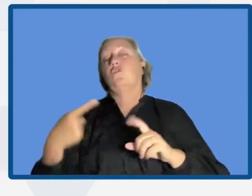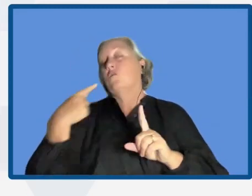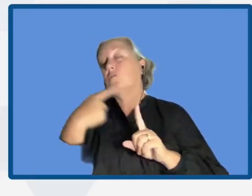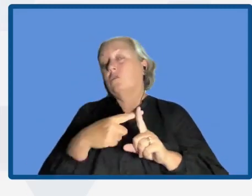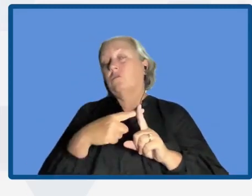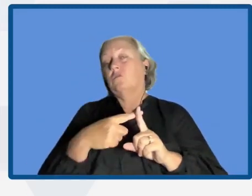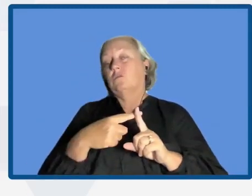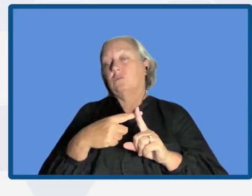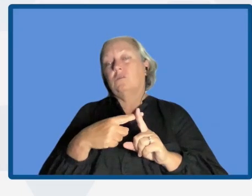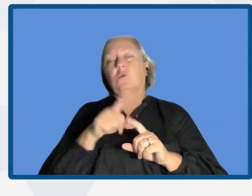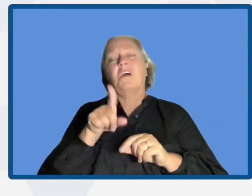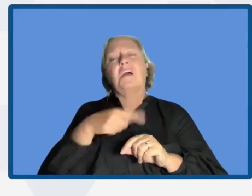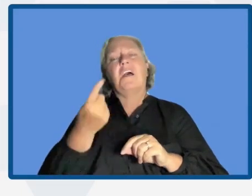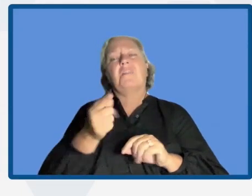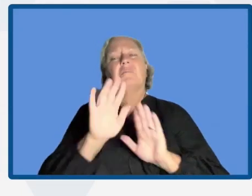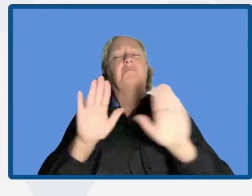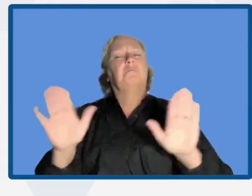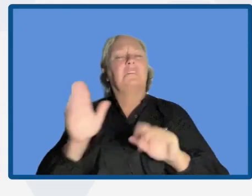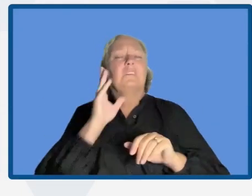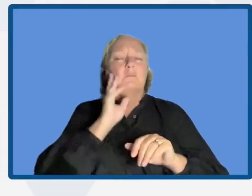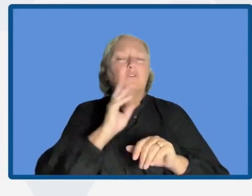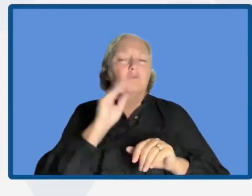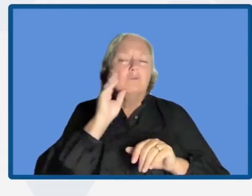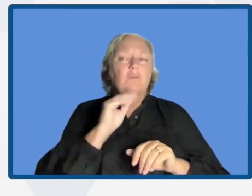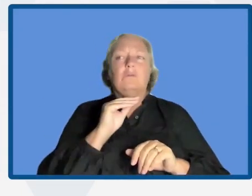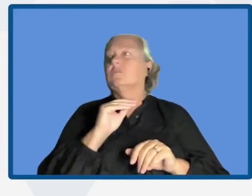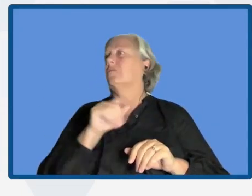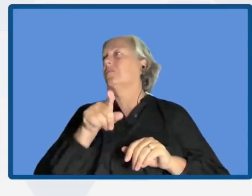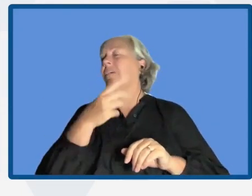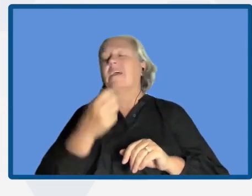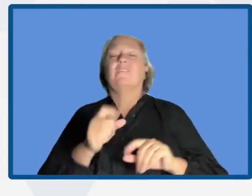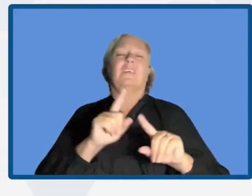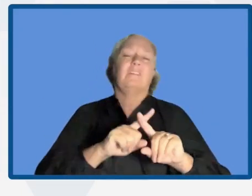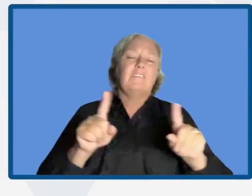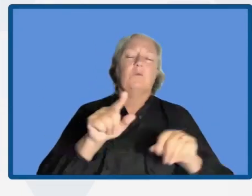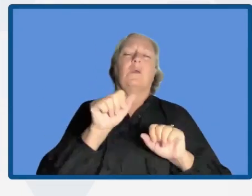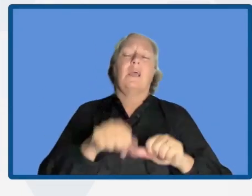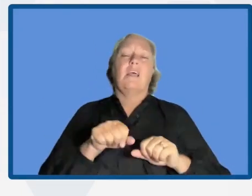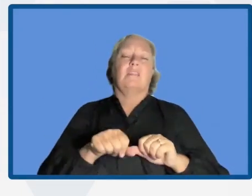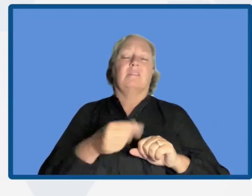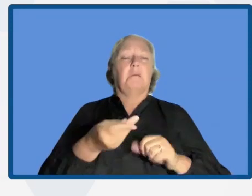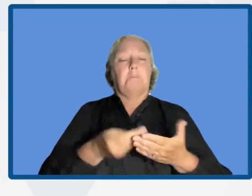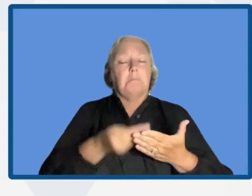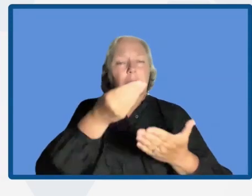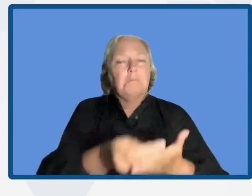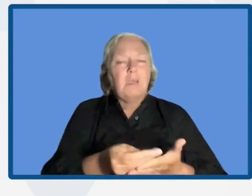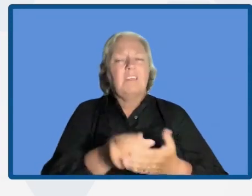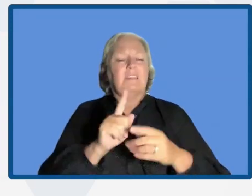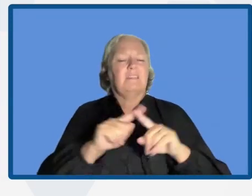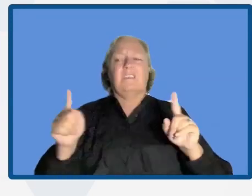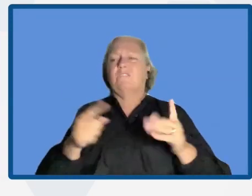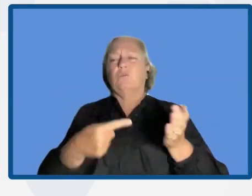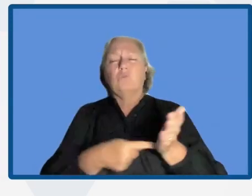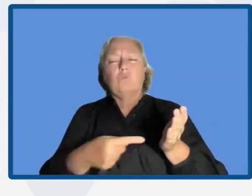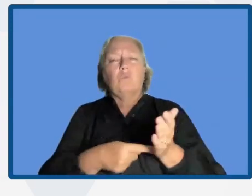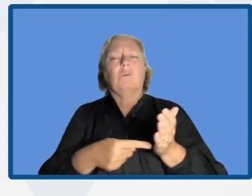other experiences that use different affordable devices that provide examples of